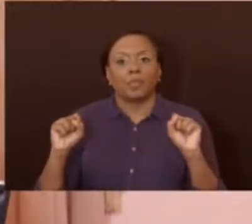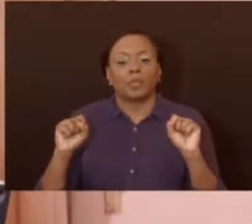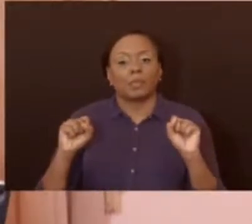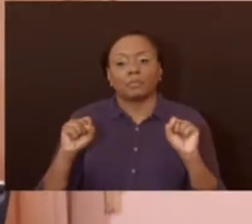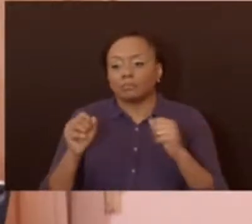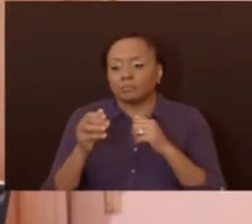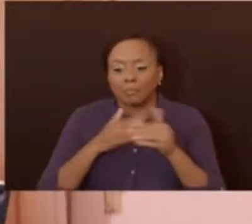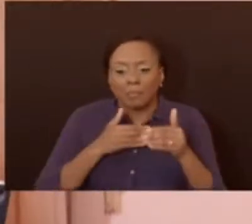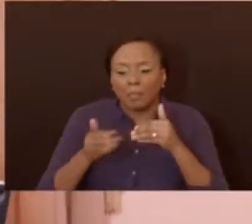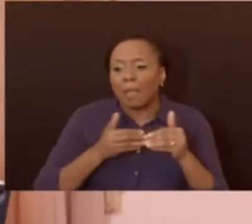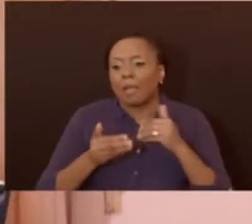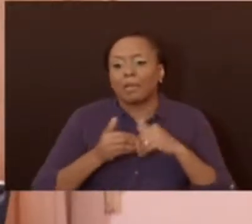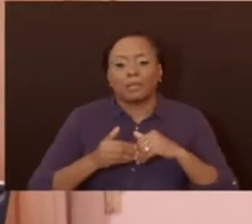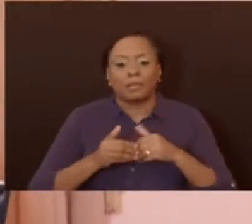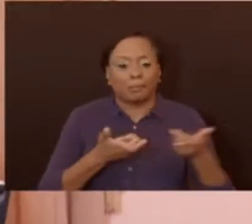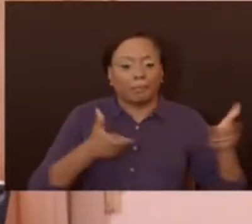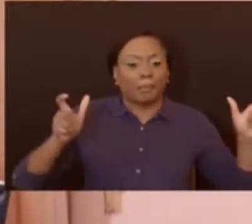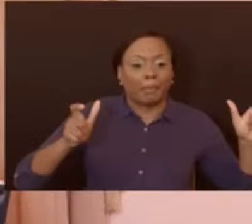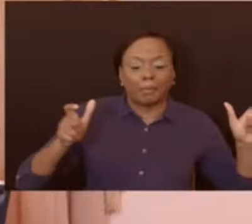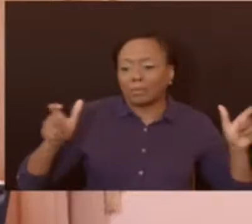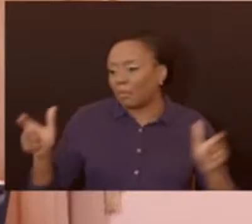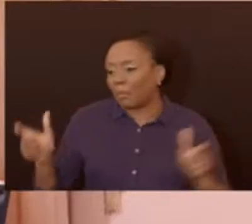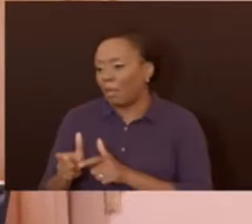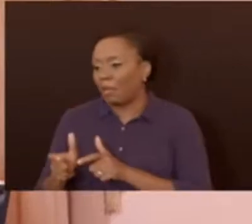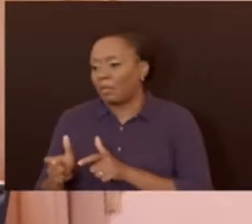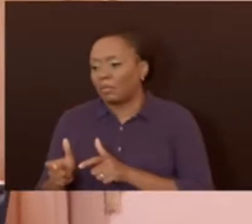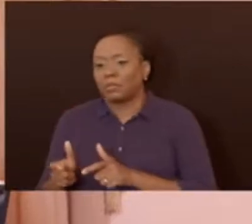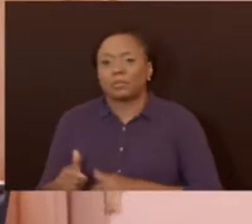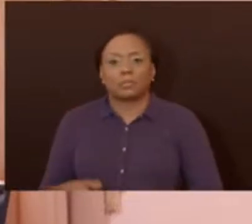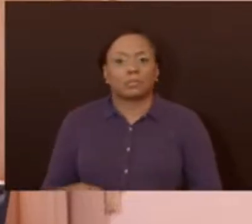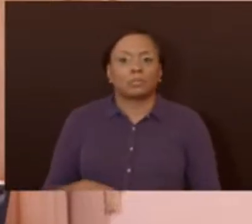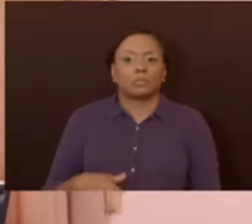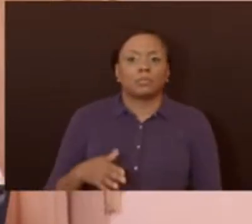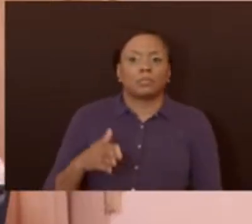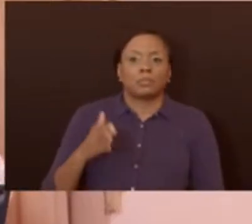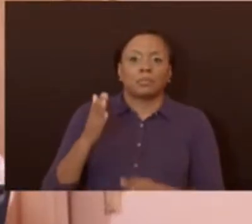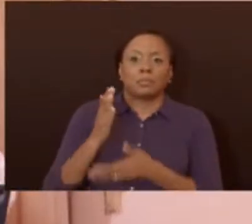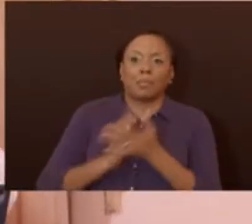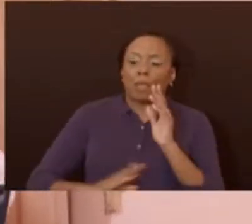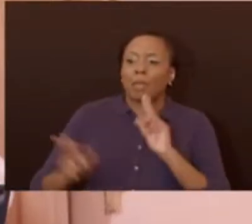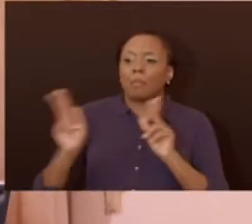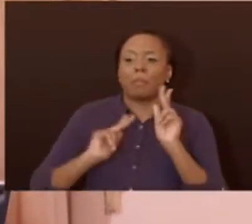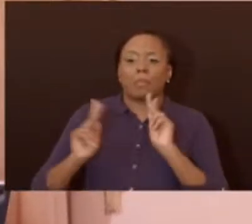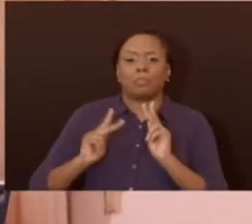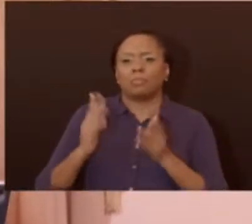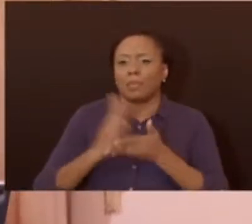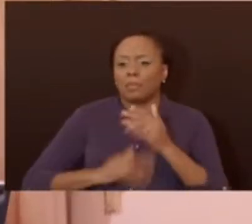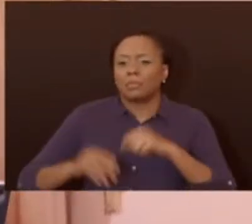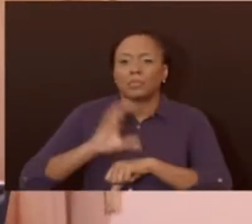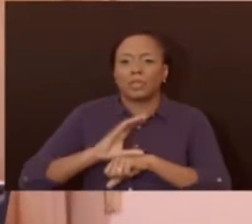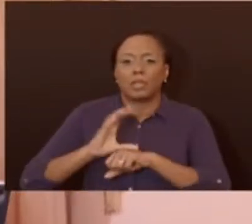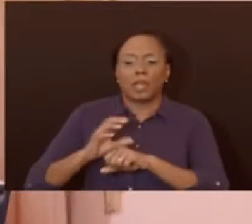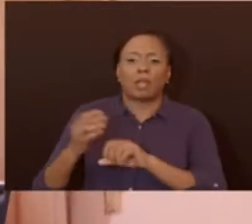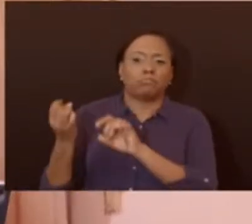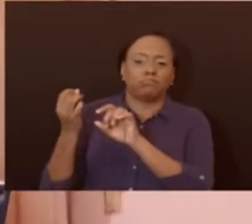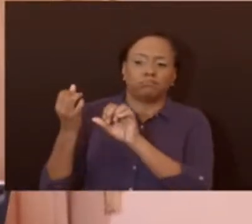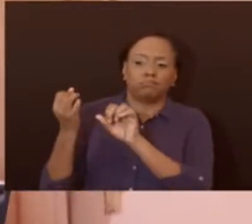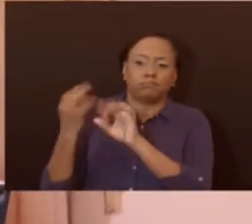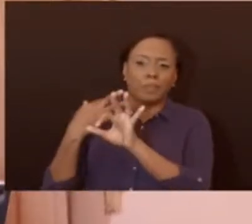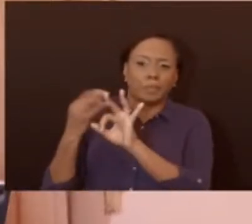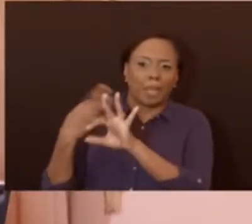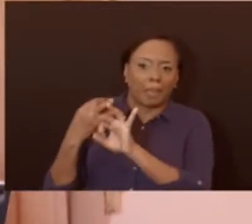on sizes and so on. We've already begun to get some feedback. I'm not really at liberty to go into what the structures might look